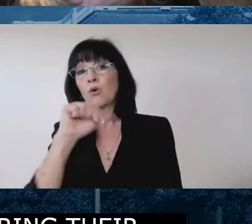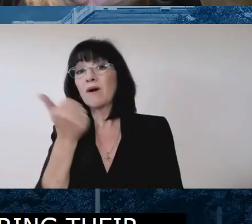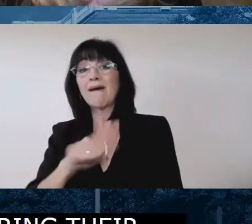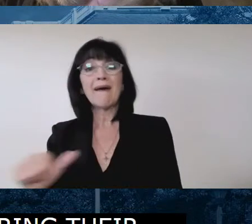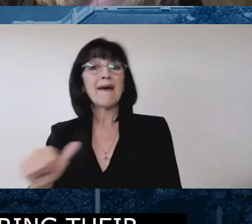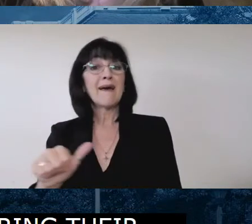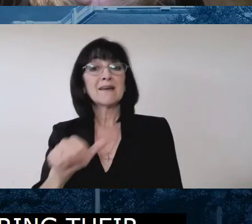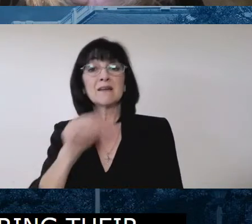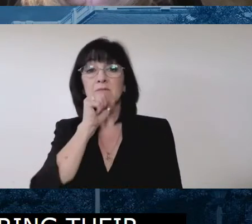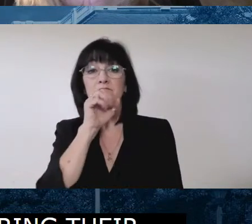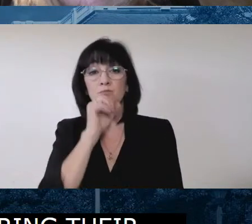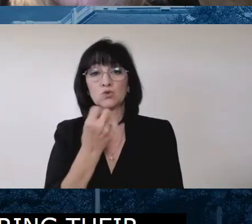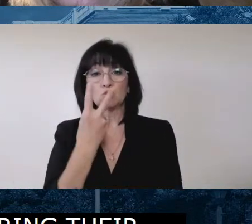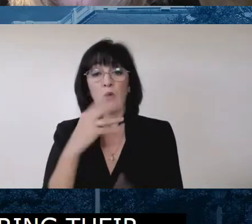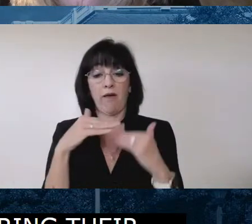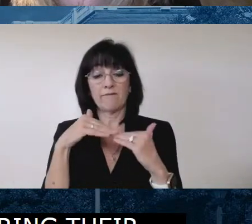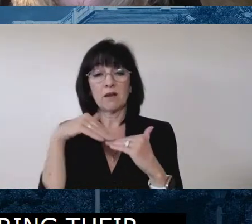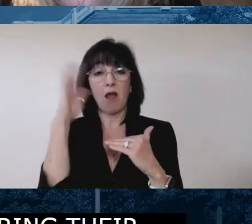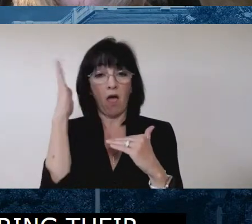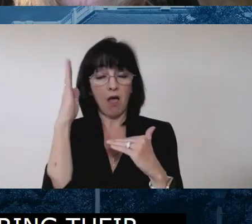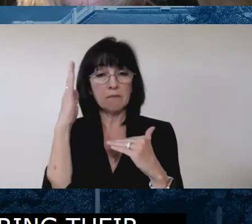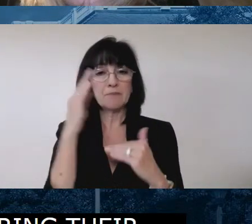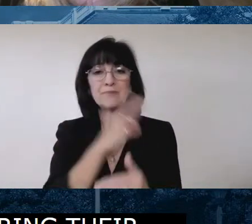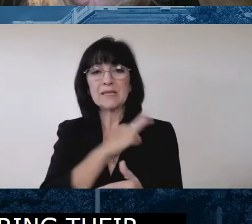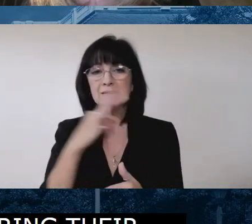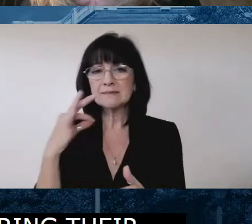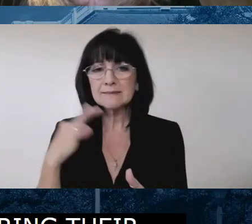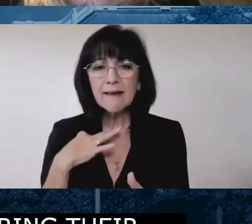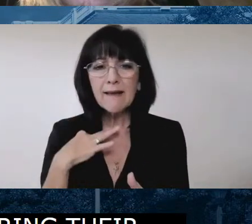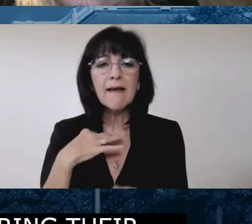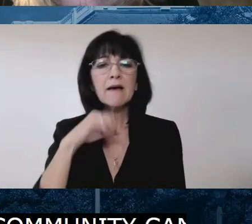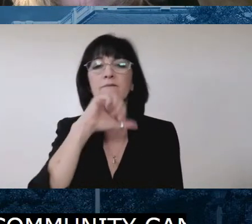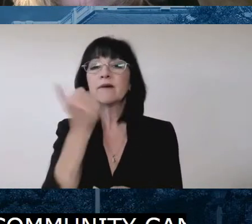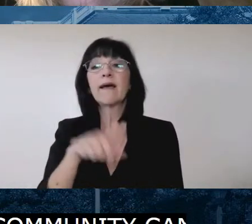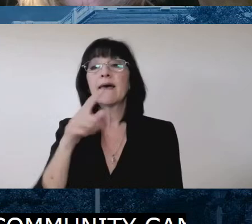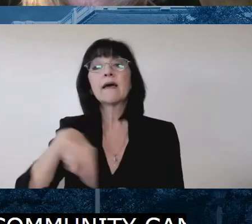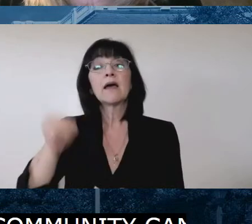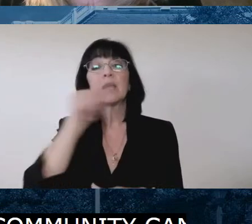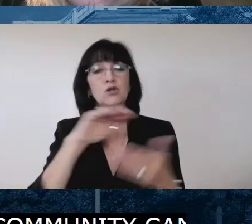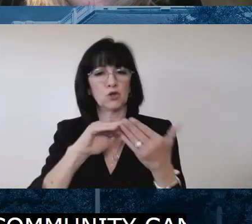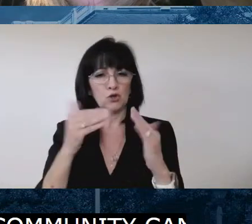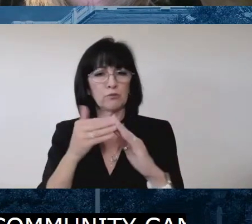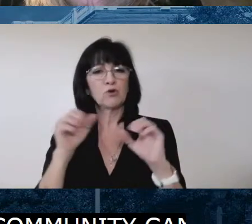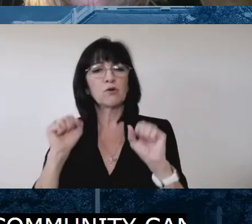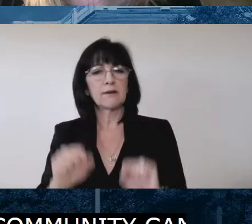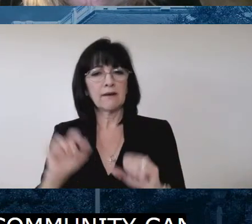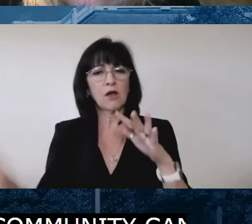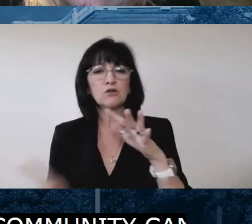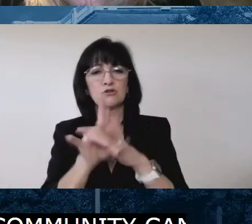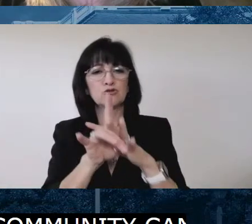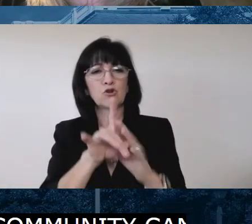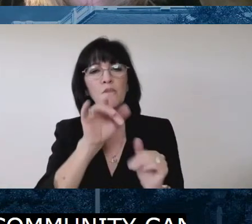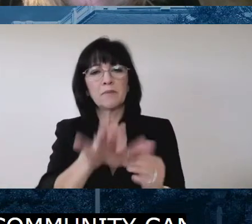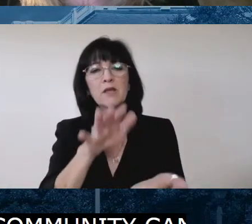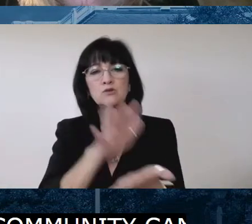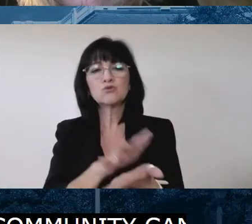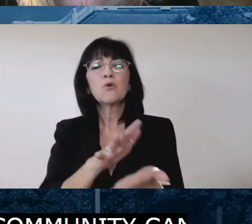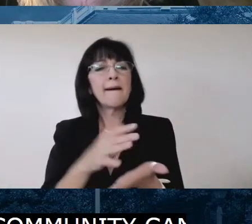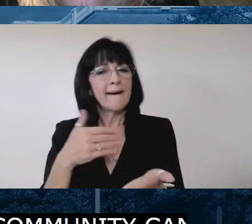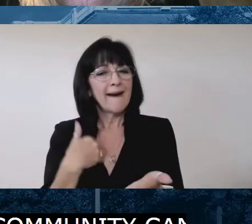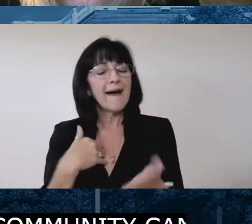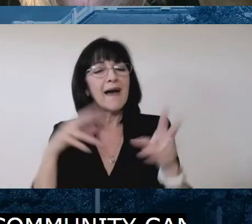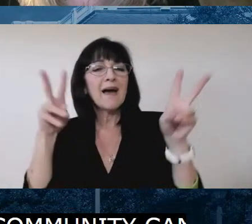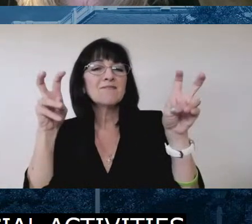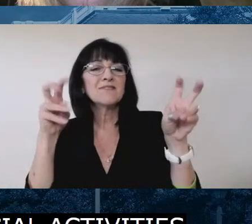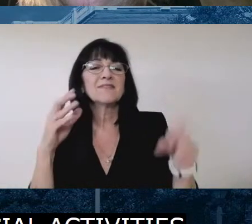staff, anyone in the community can come to these sites, but there's also other special activities, back to school activities going on at these